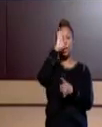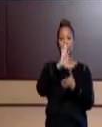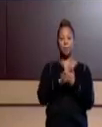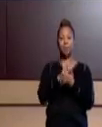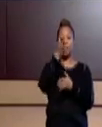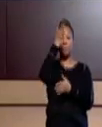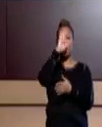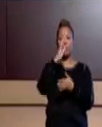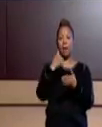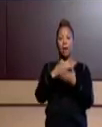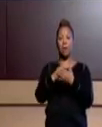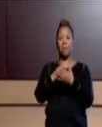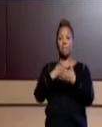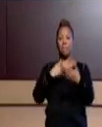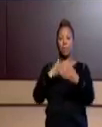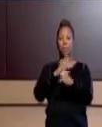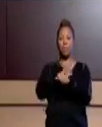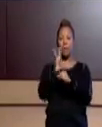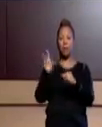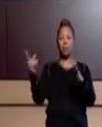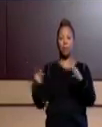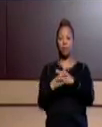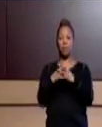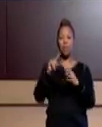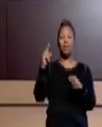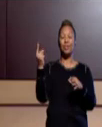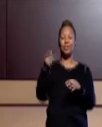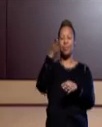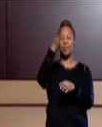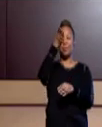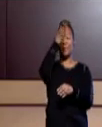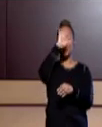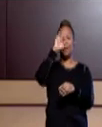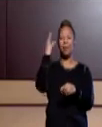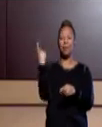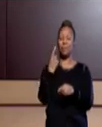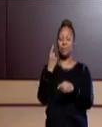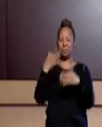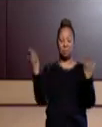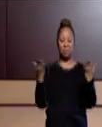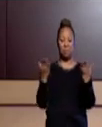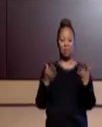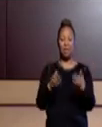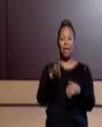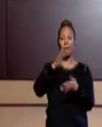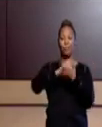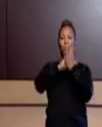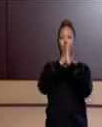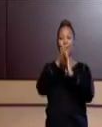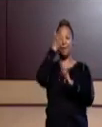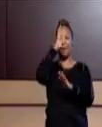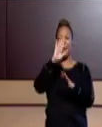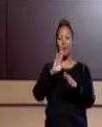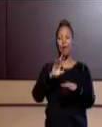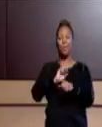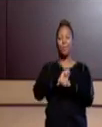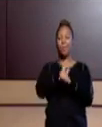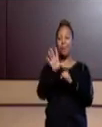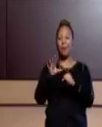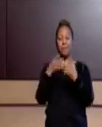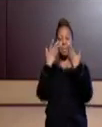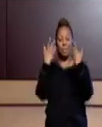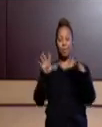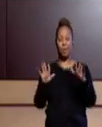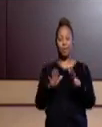You were God before the virus ever showed up. You will be God while the virus is here, and you will be God when the virus is